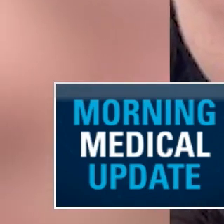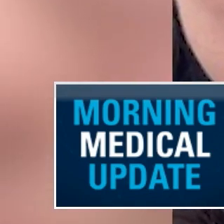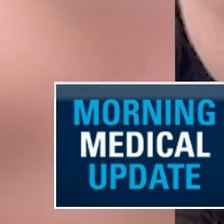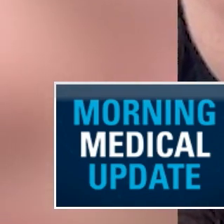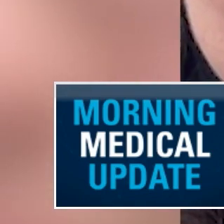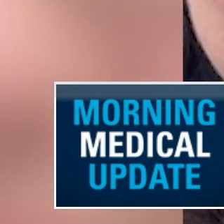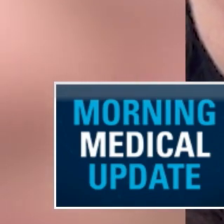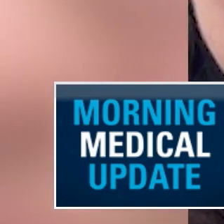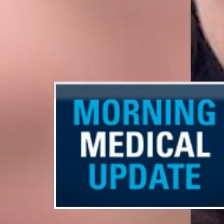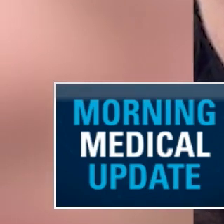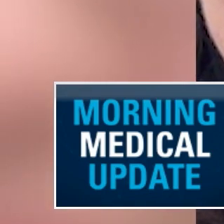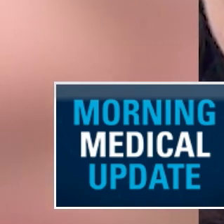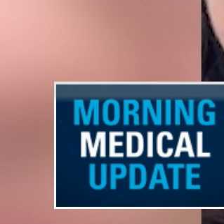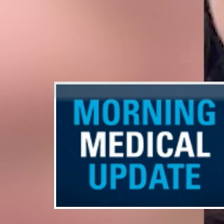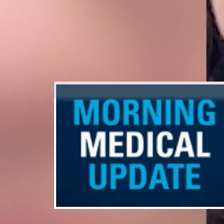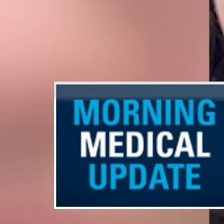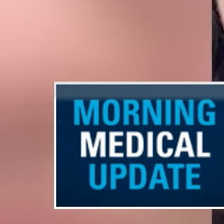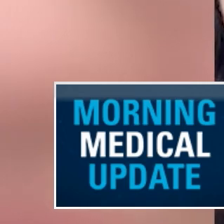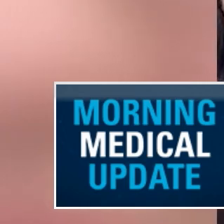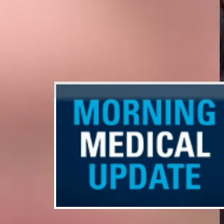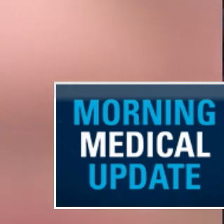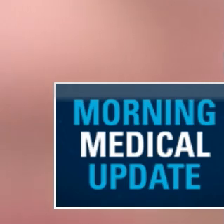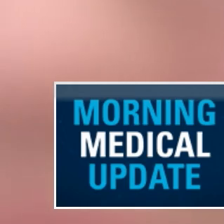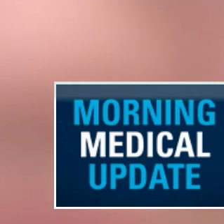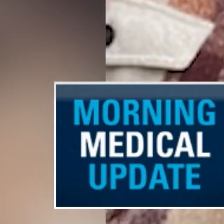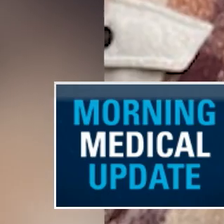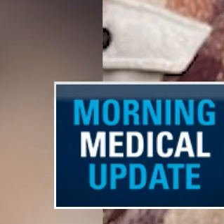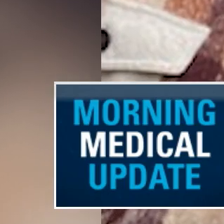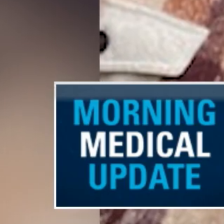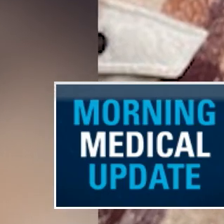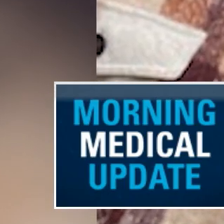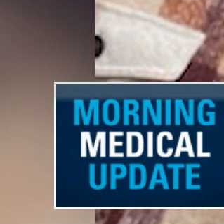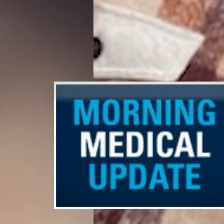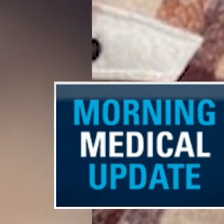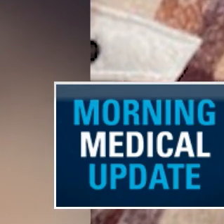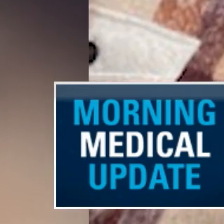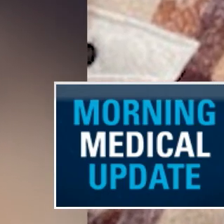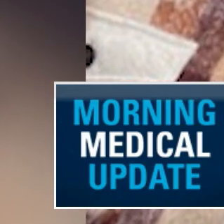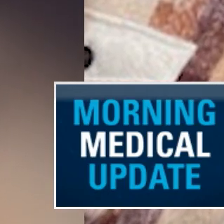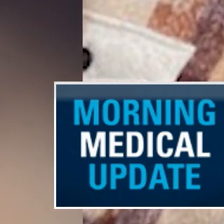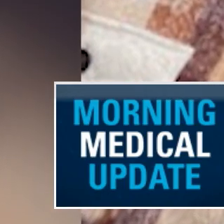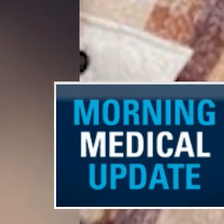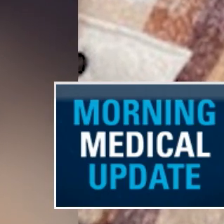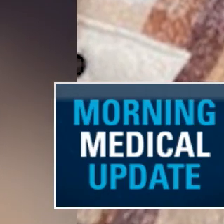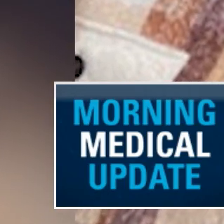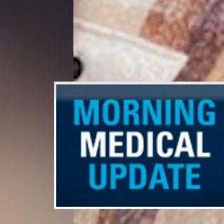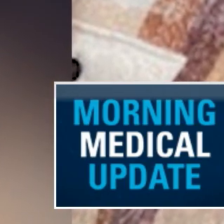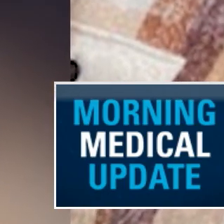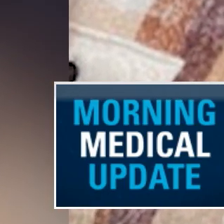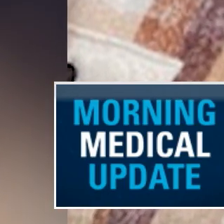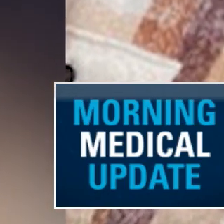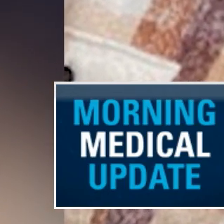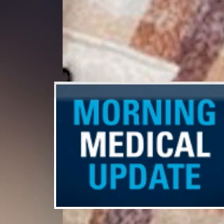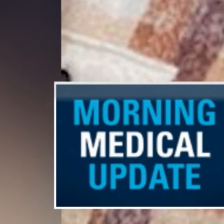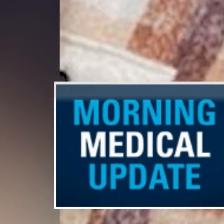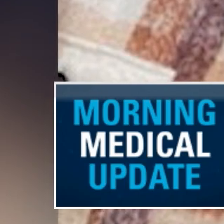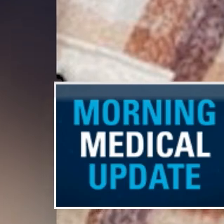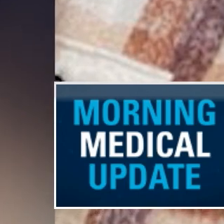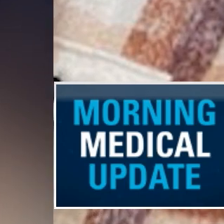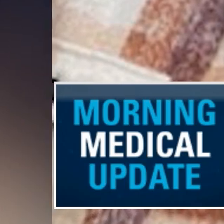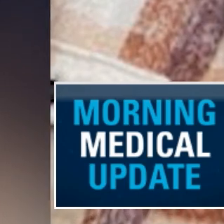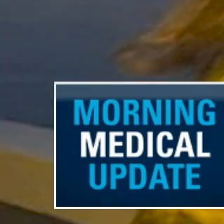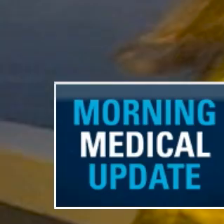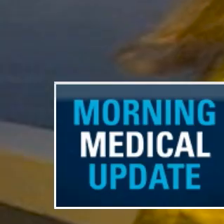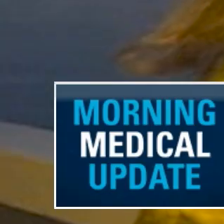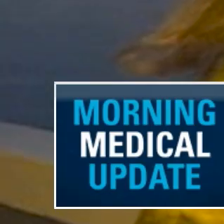back living life again. Where are you? Yeah. So like I said, I was able to go back into travel surgical technology, and I have gotten